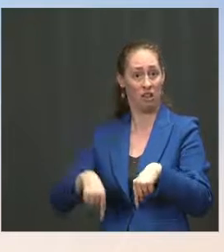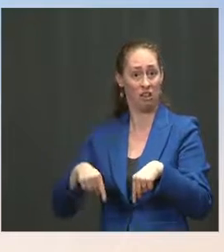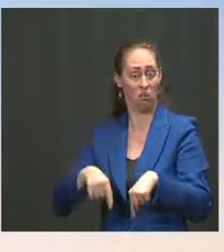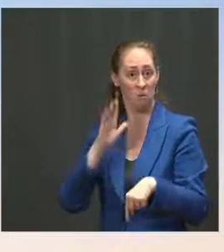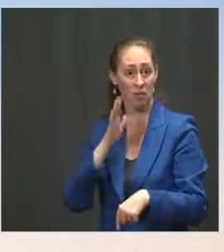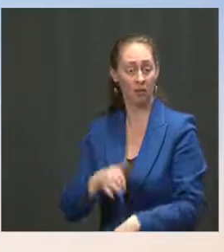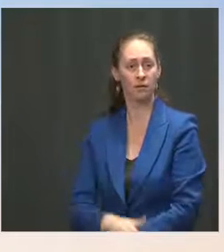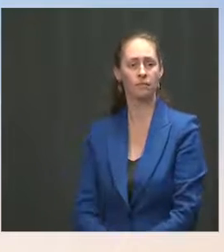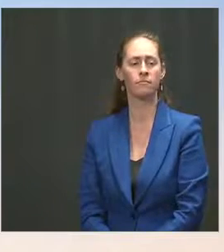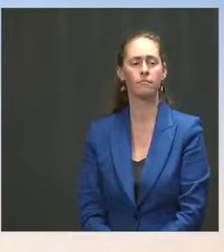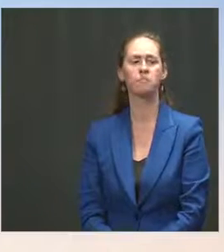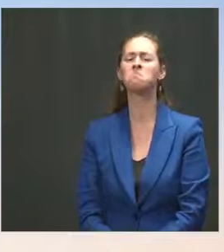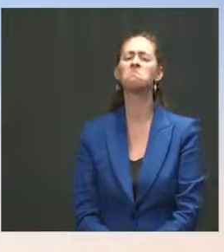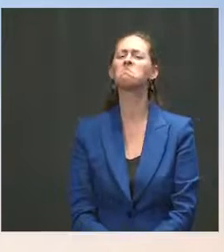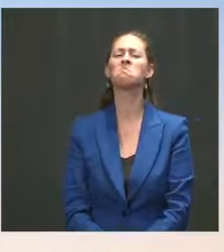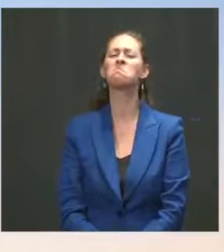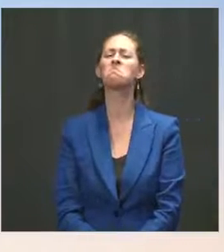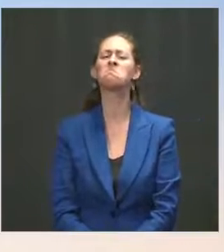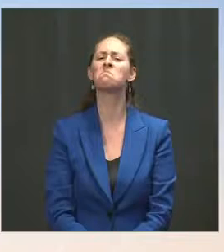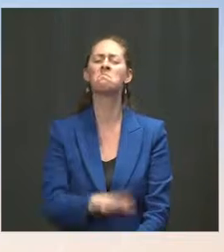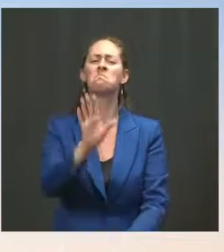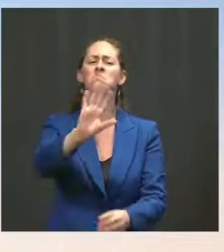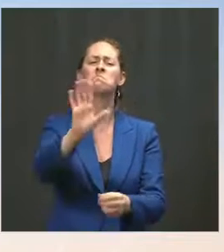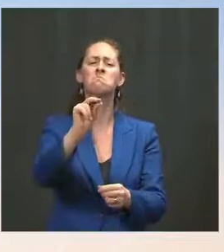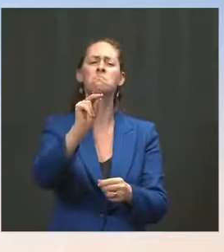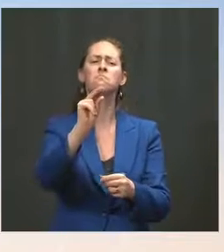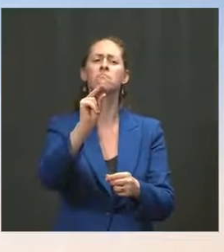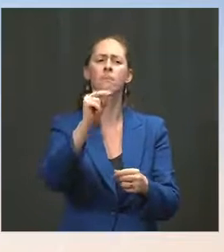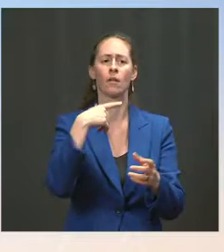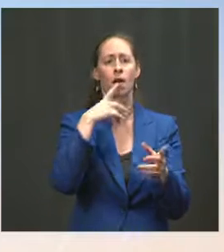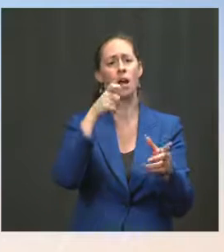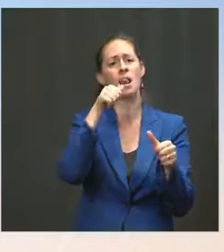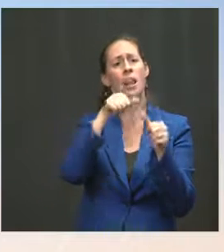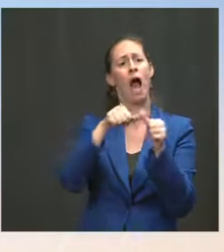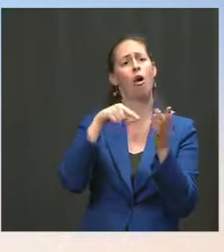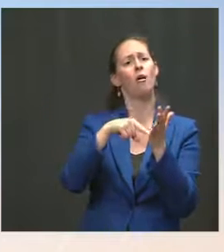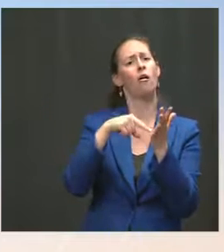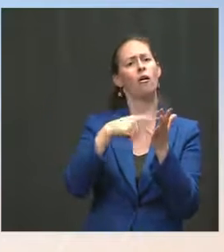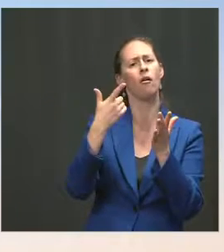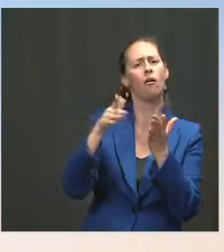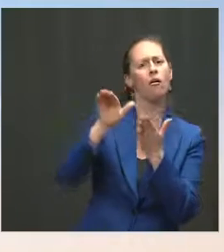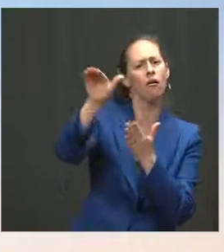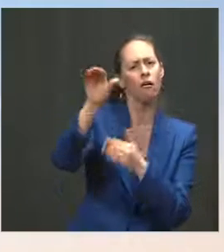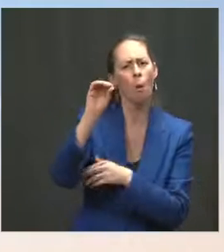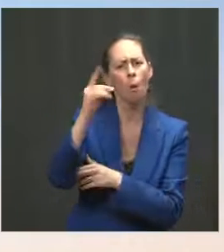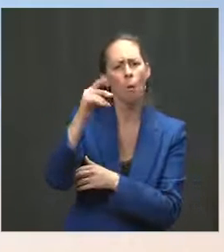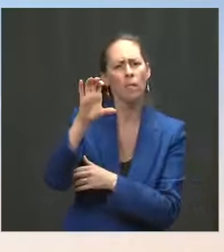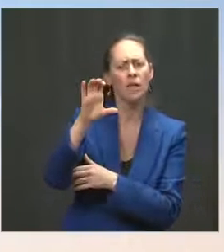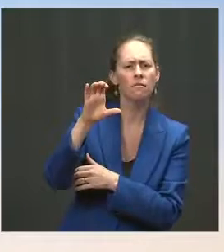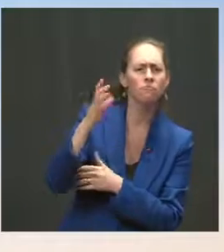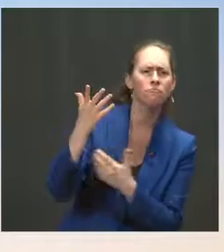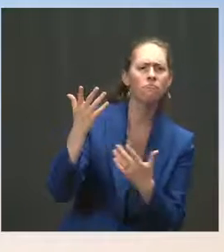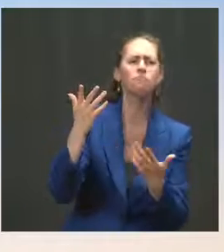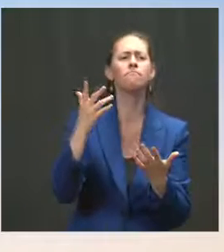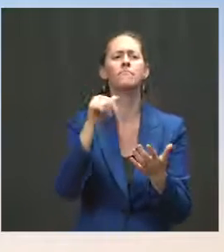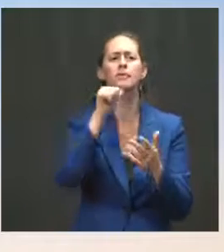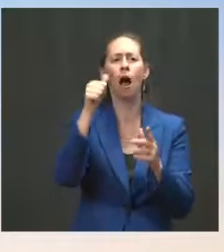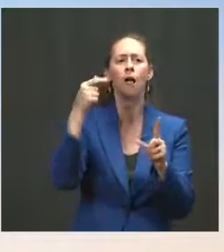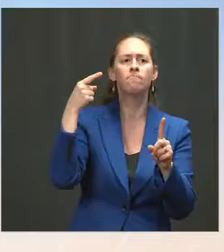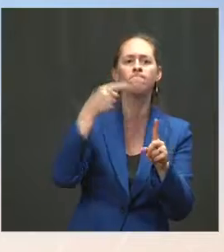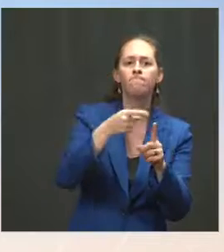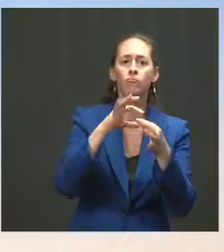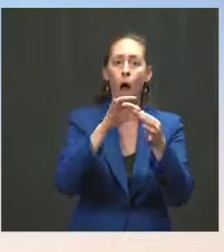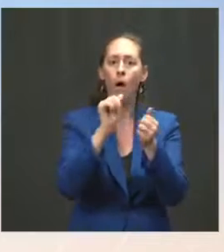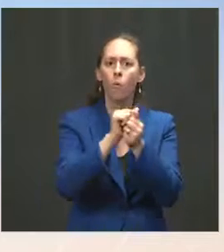we've made in these communications is that we do have the supply. We're not making a supply question here, or we're not posing a